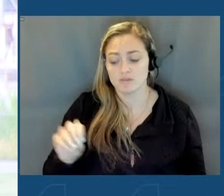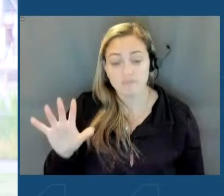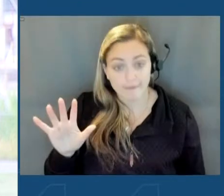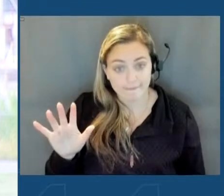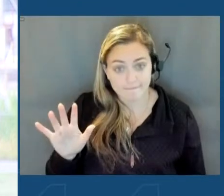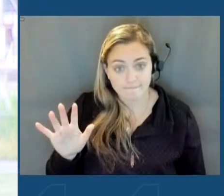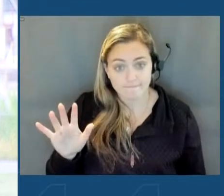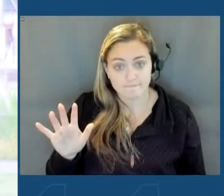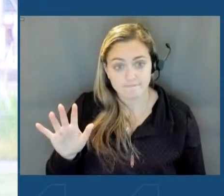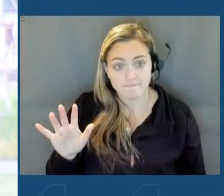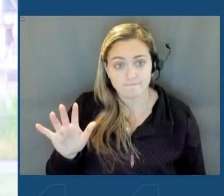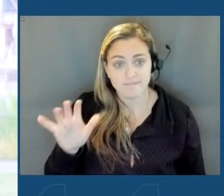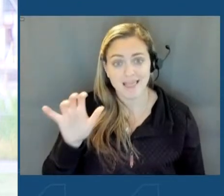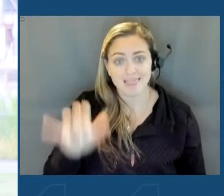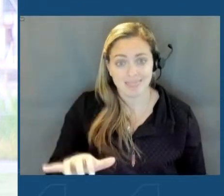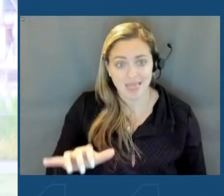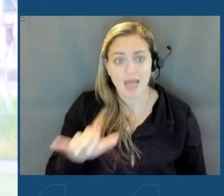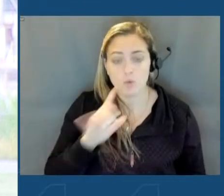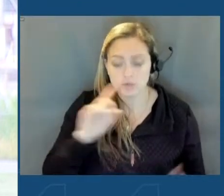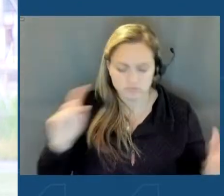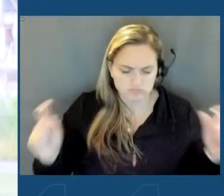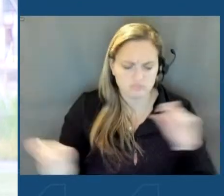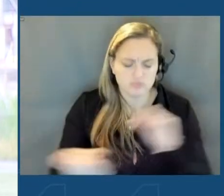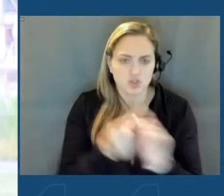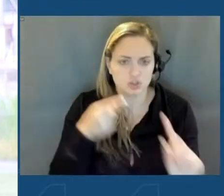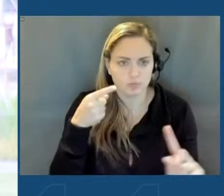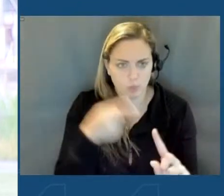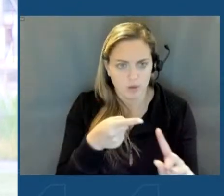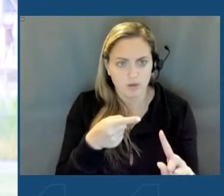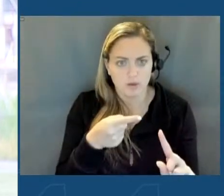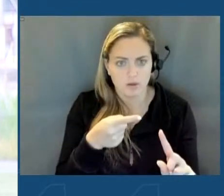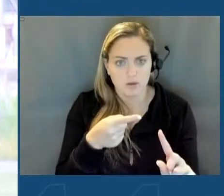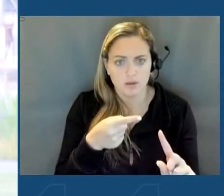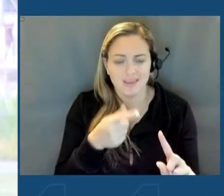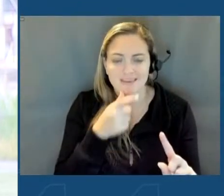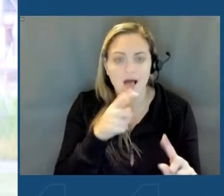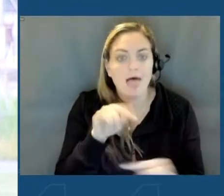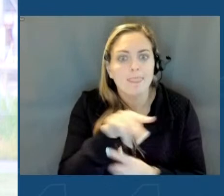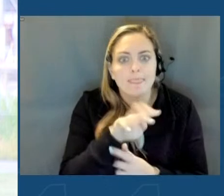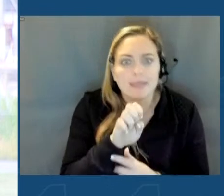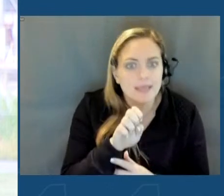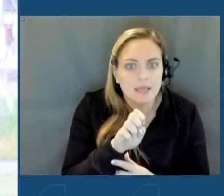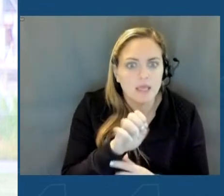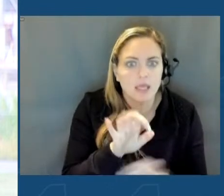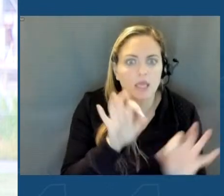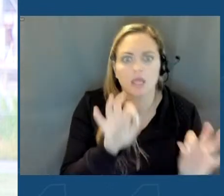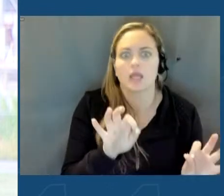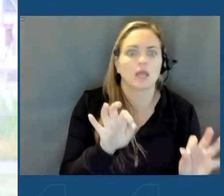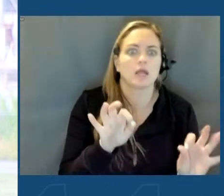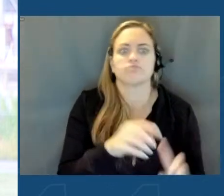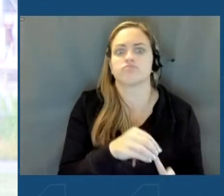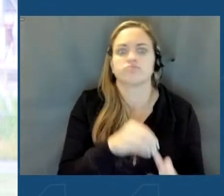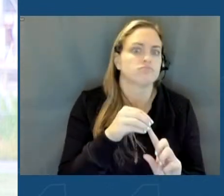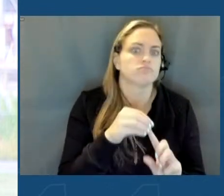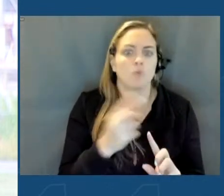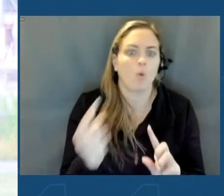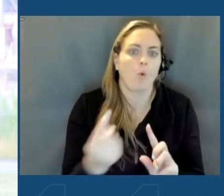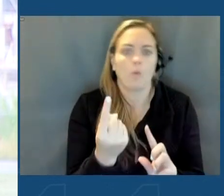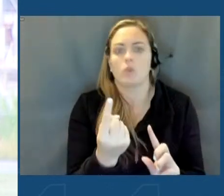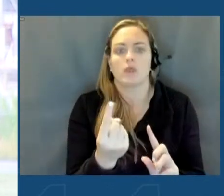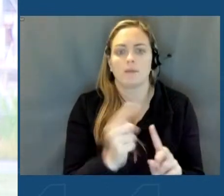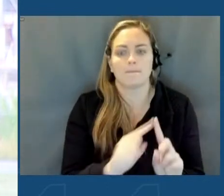2005, that was an inflection point, not the inflection point, but an inflection point for